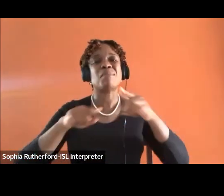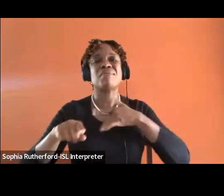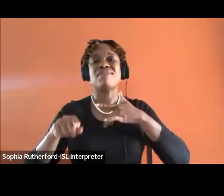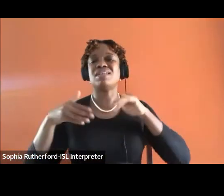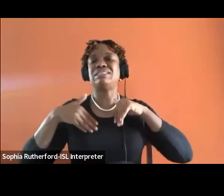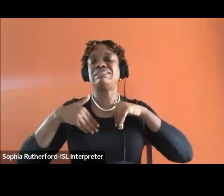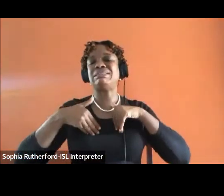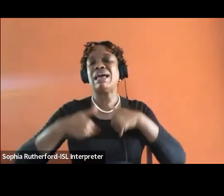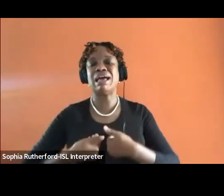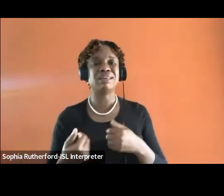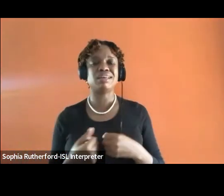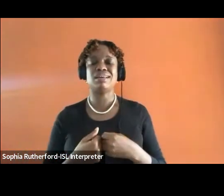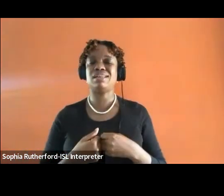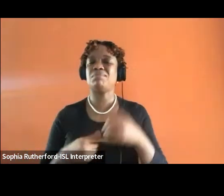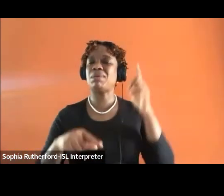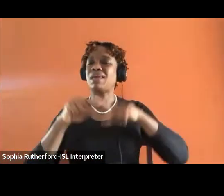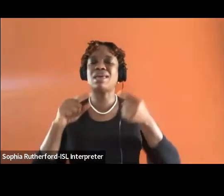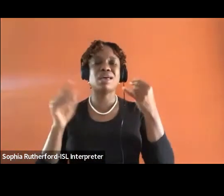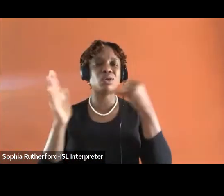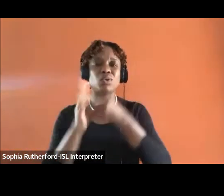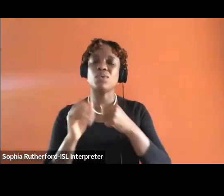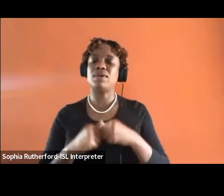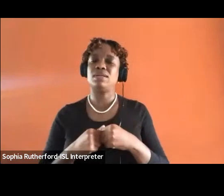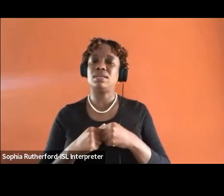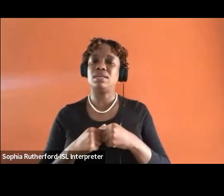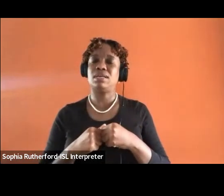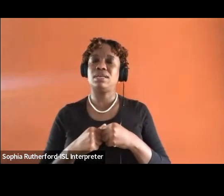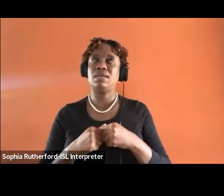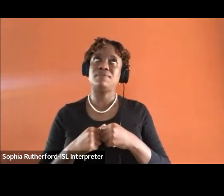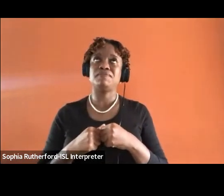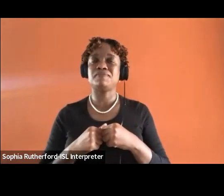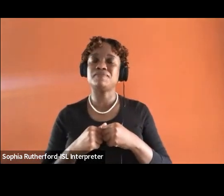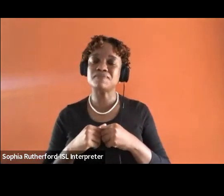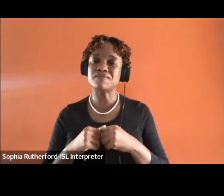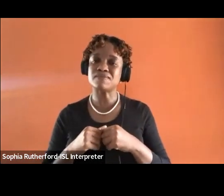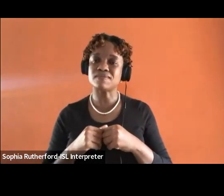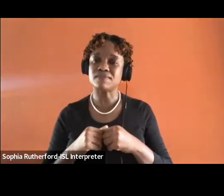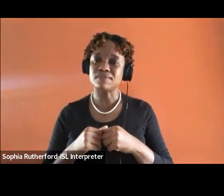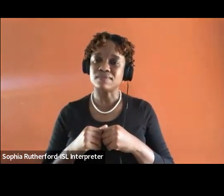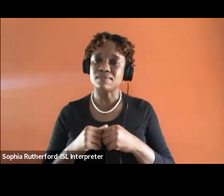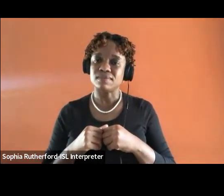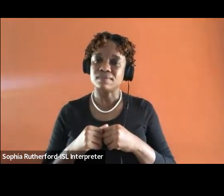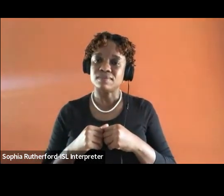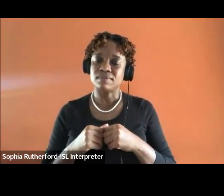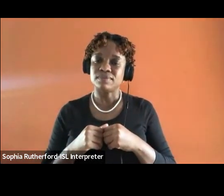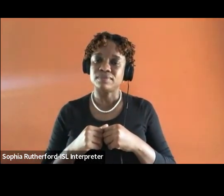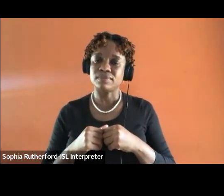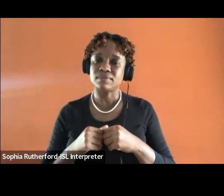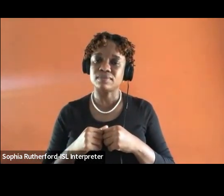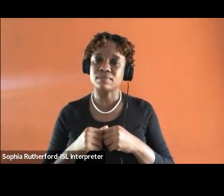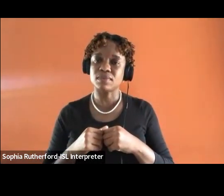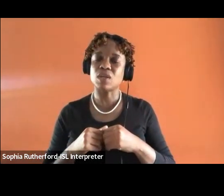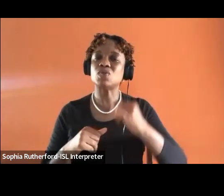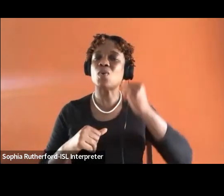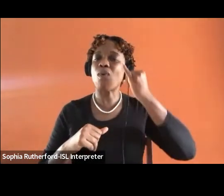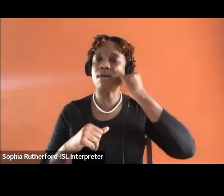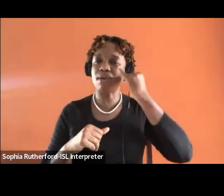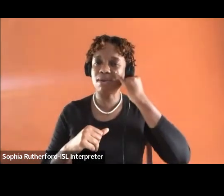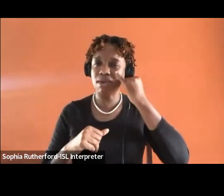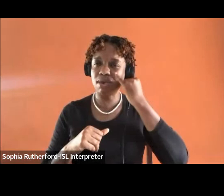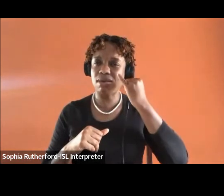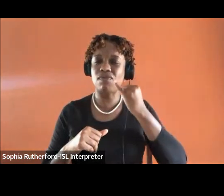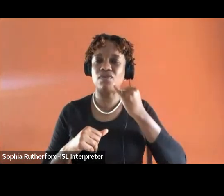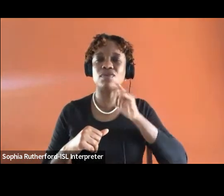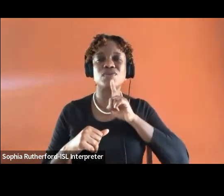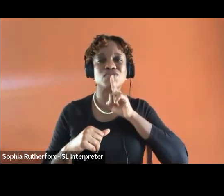to do this, and I have to make certain things a choice. So if a person is going to help, I think that we like it